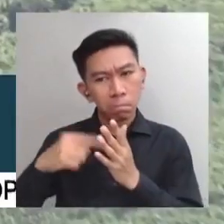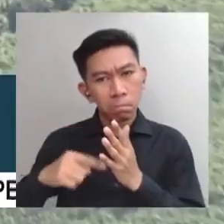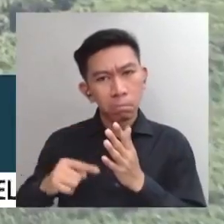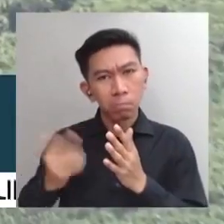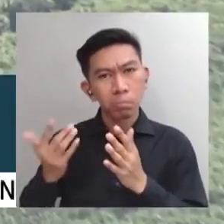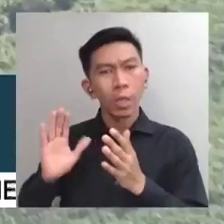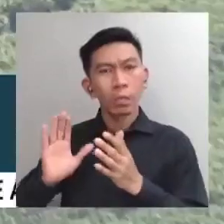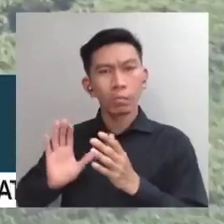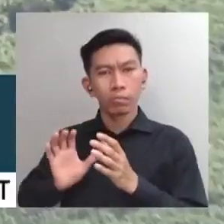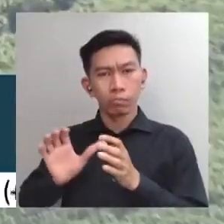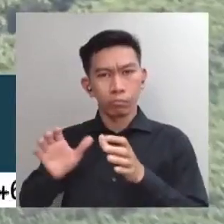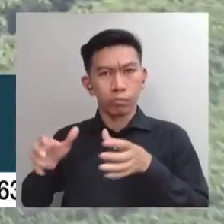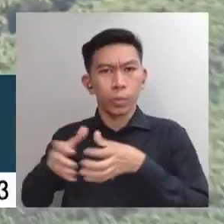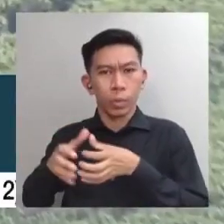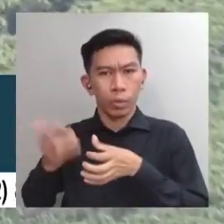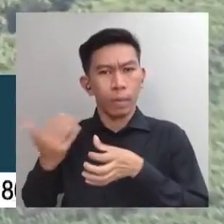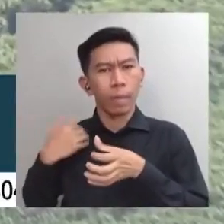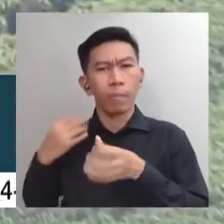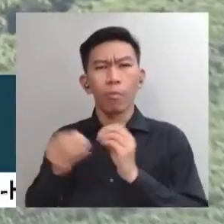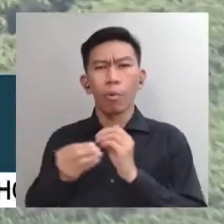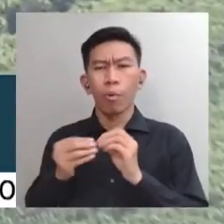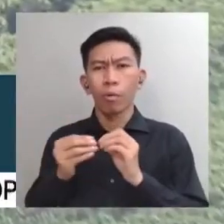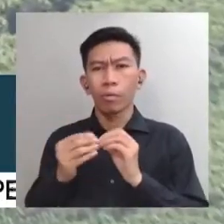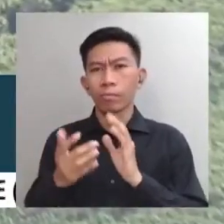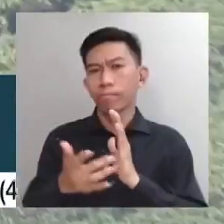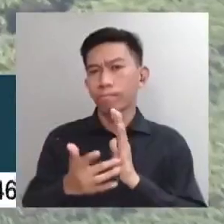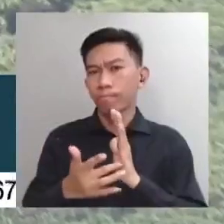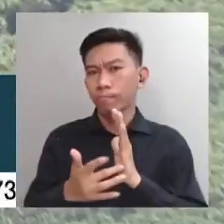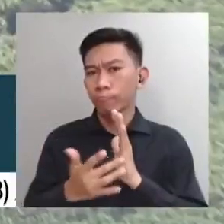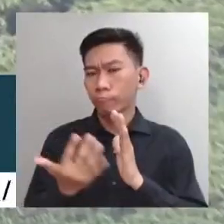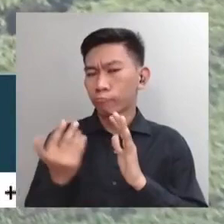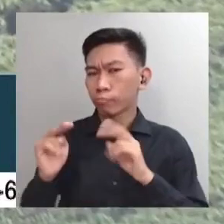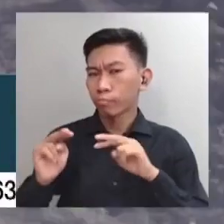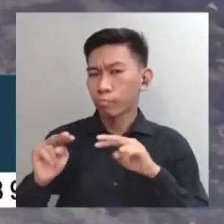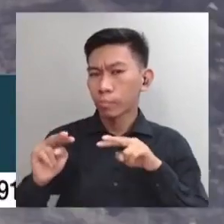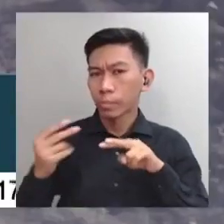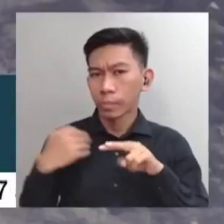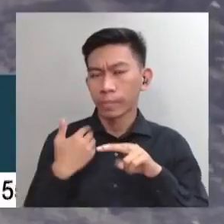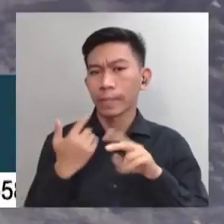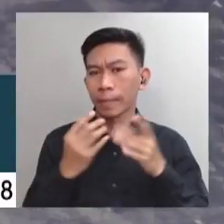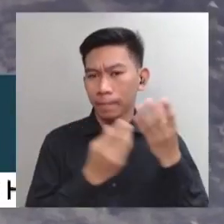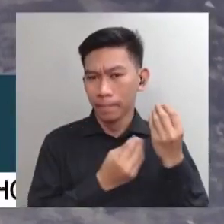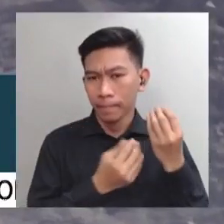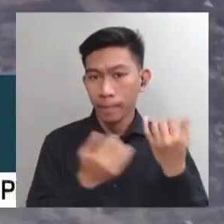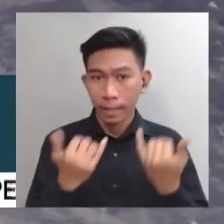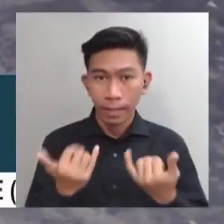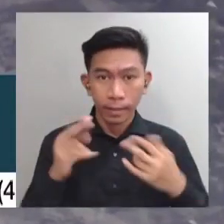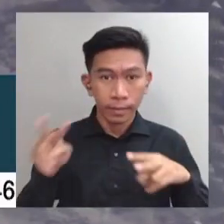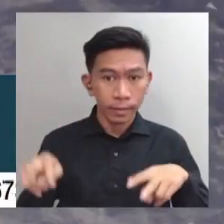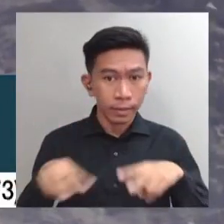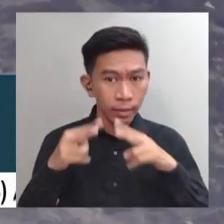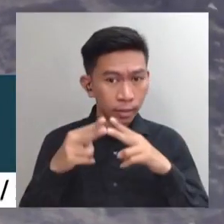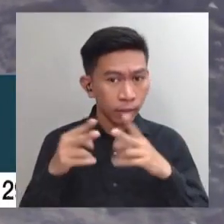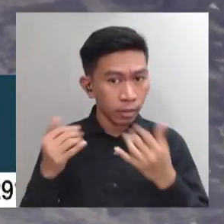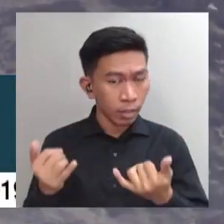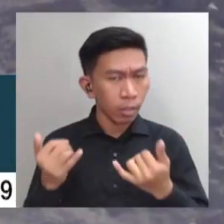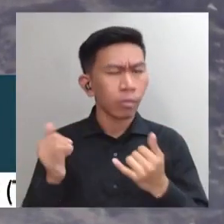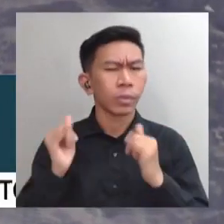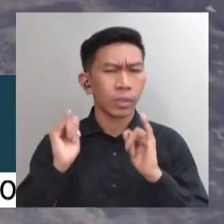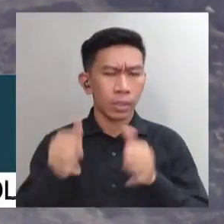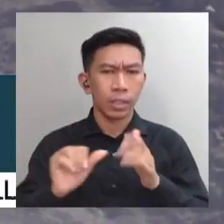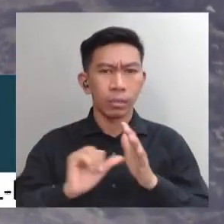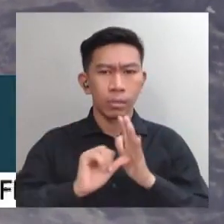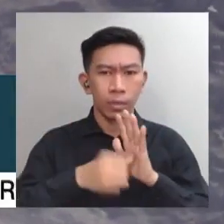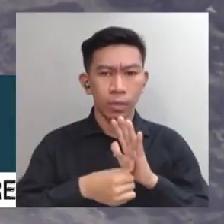agency using more advanced monitoring instruments. With the current status of Mayon CVOX reiterates entering